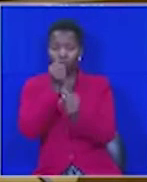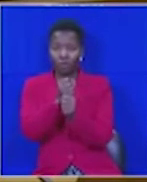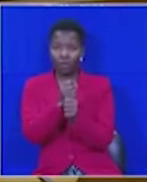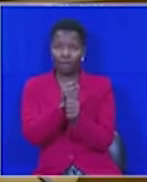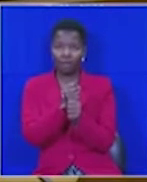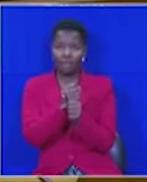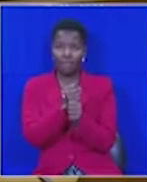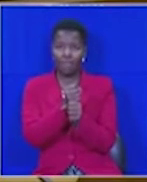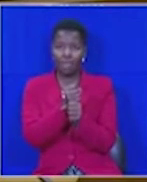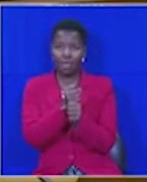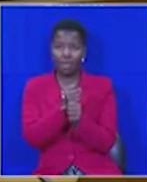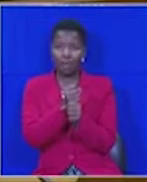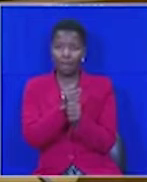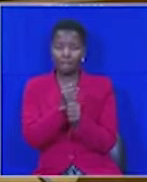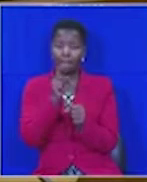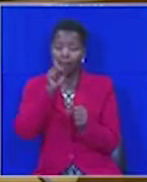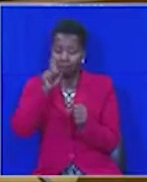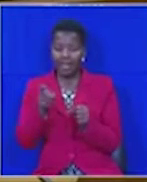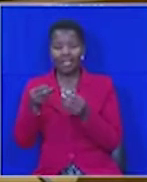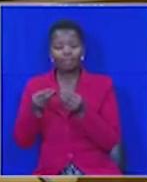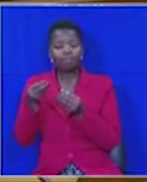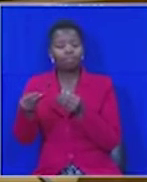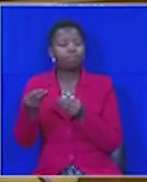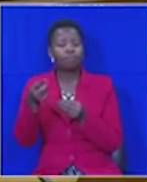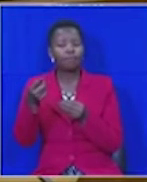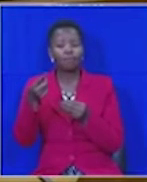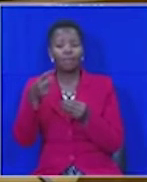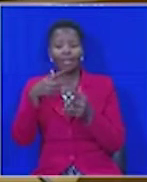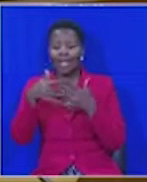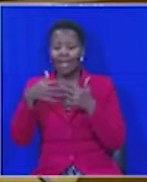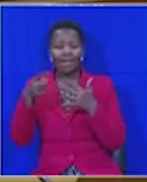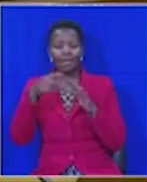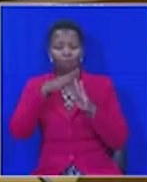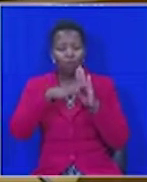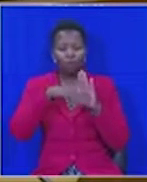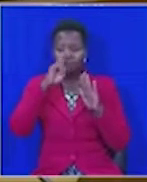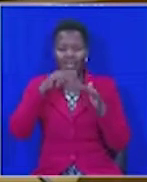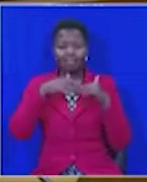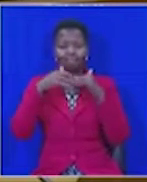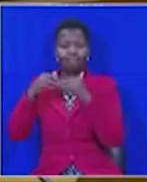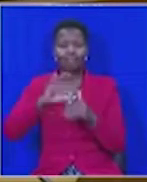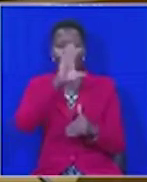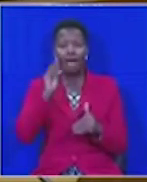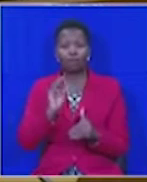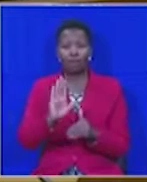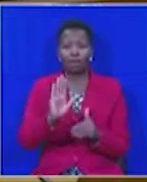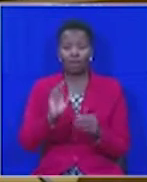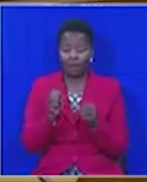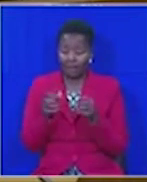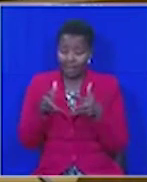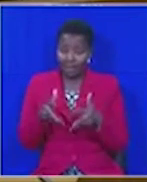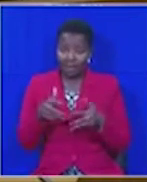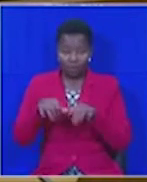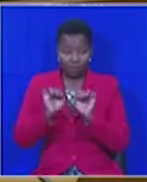needs 50 billion to finance infrastructure backlog in Africa. Therefore, Chairperson, we